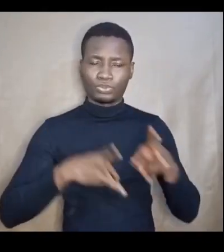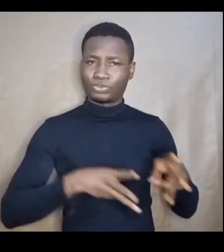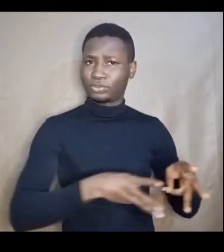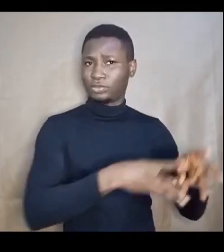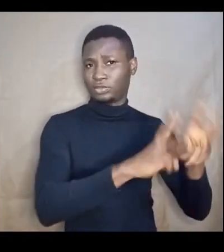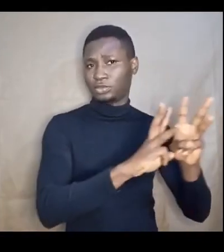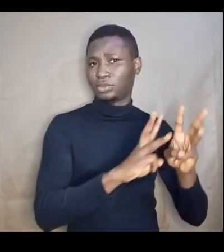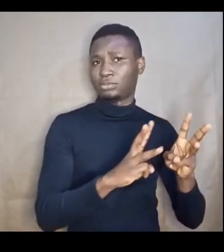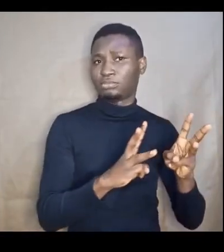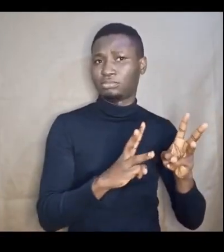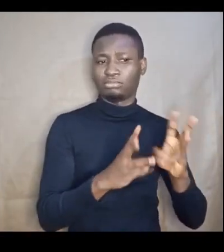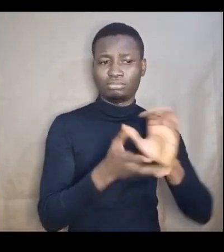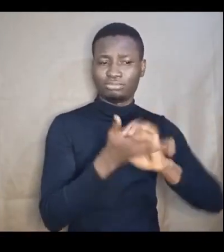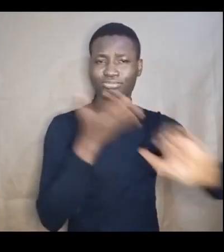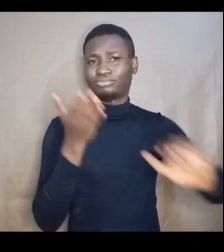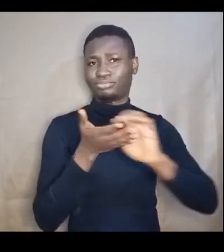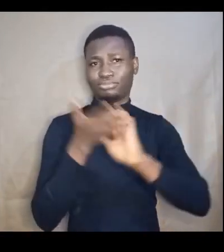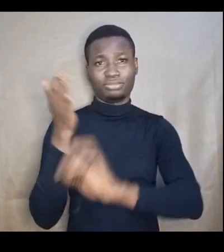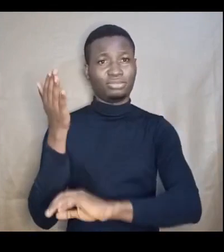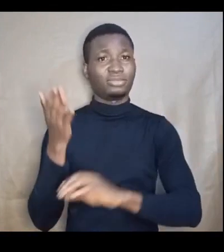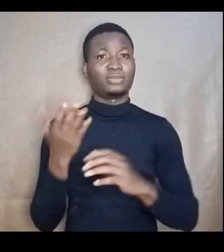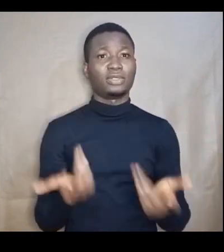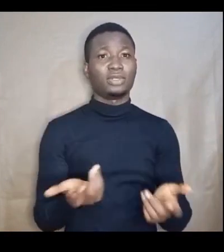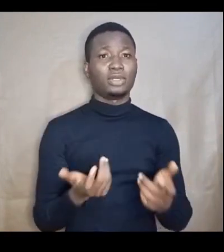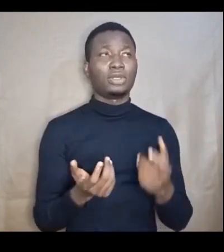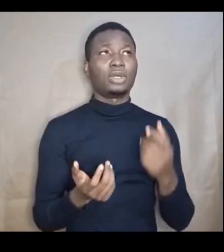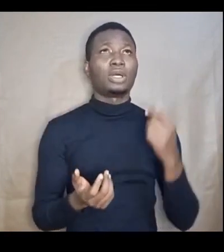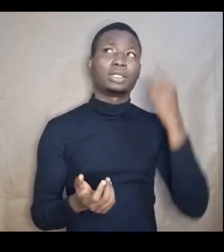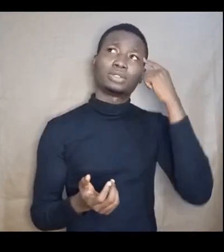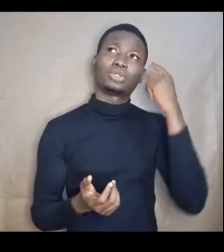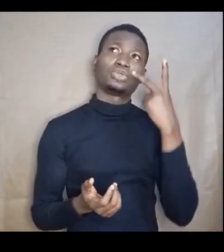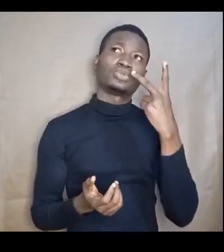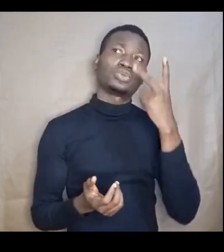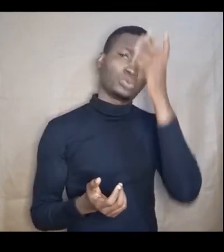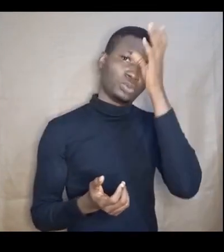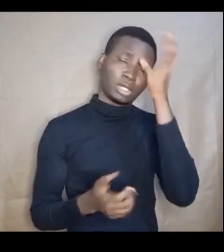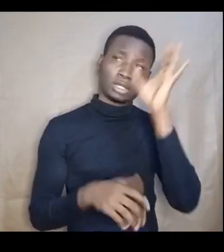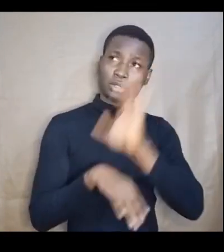way. I think there are 2 Catholic church